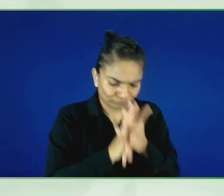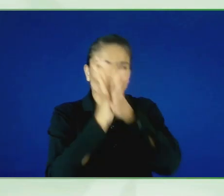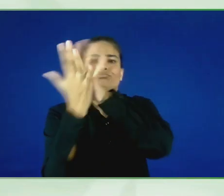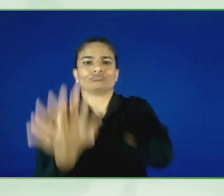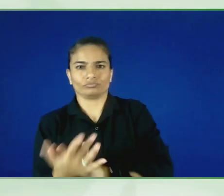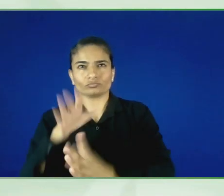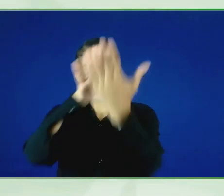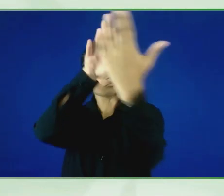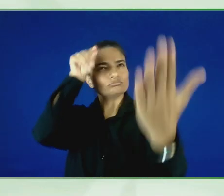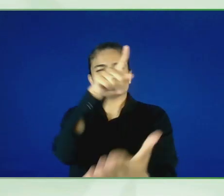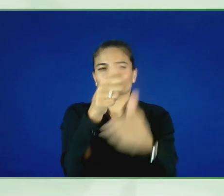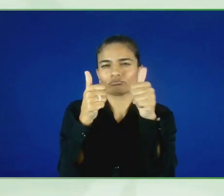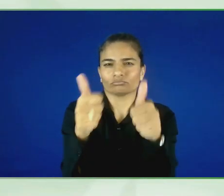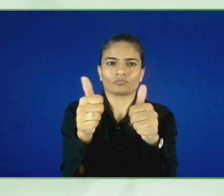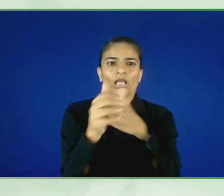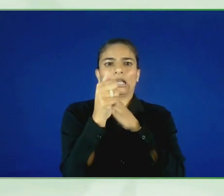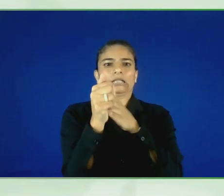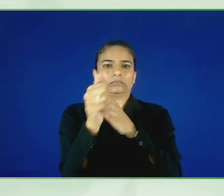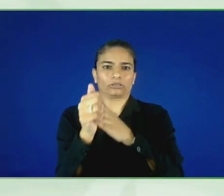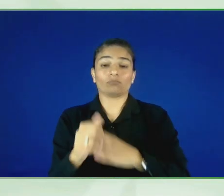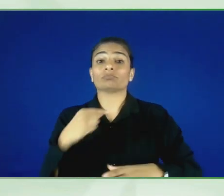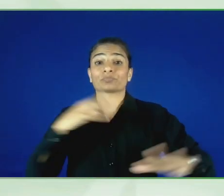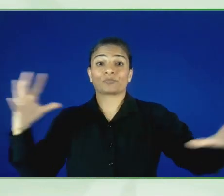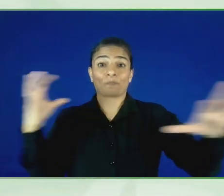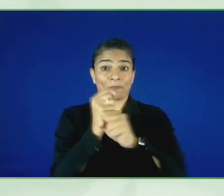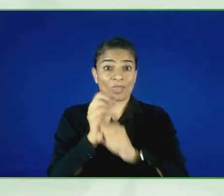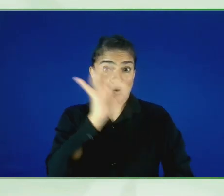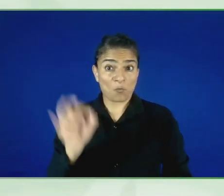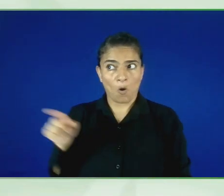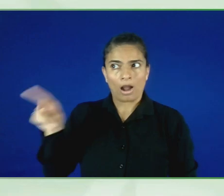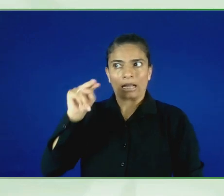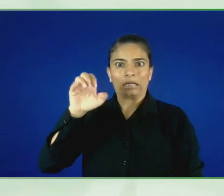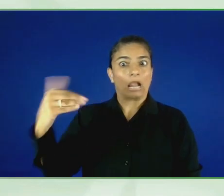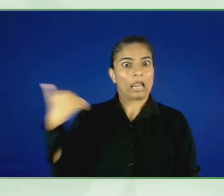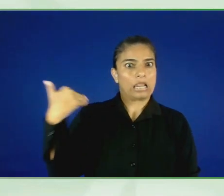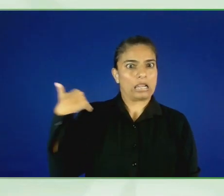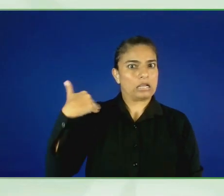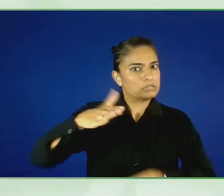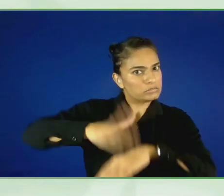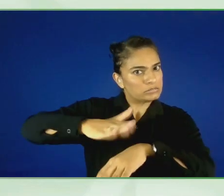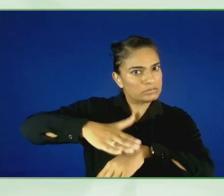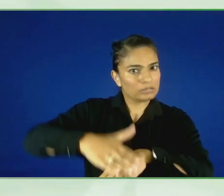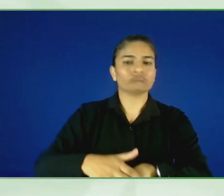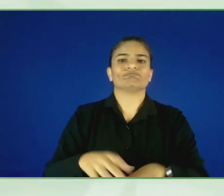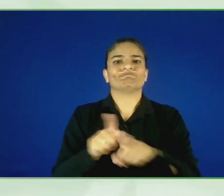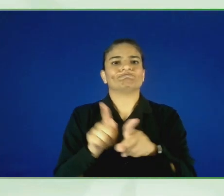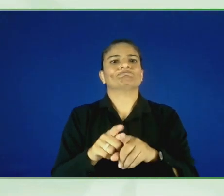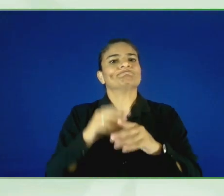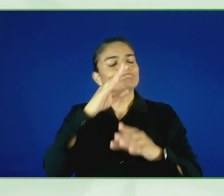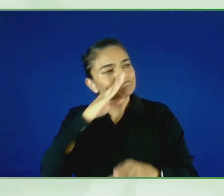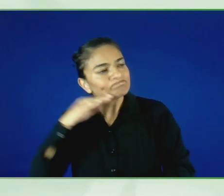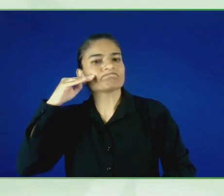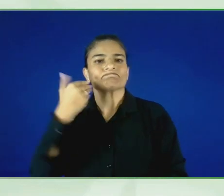remind people. Polite is important. Sometimes, we might not necessarily want to be so polite at some